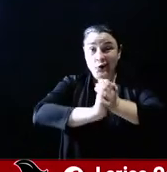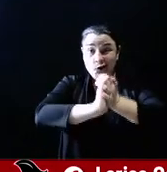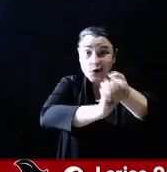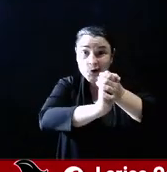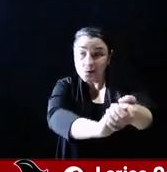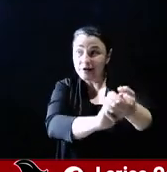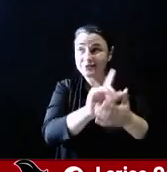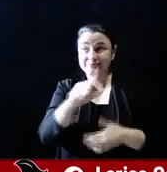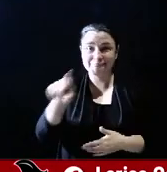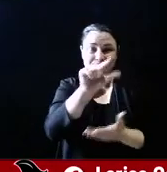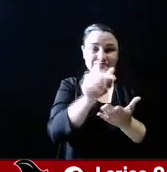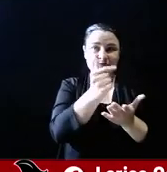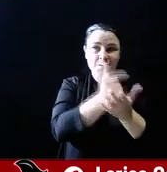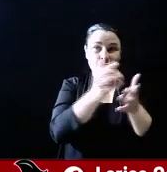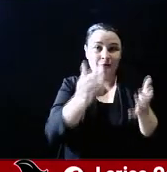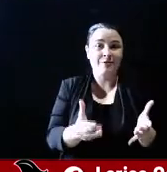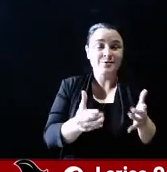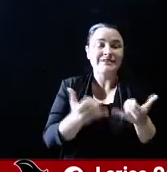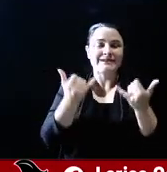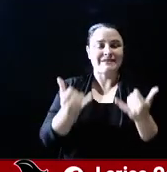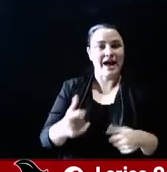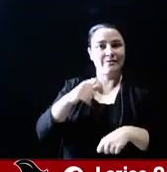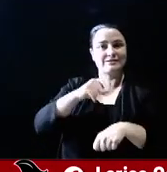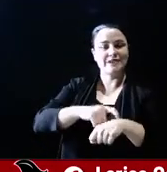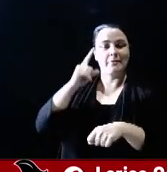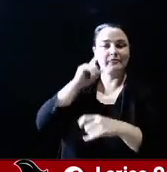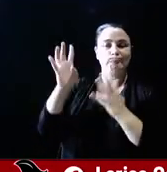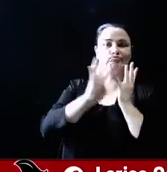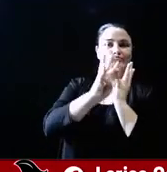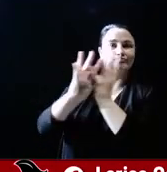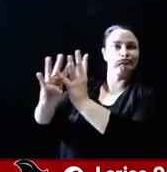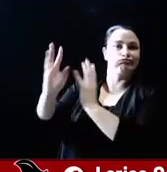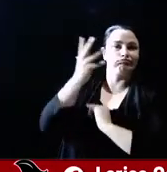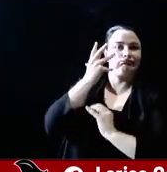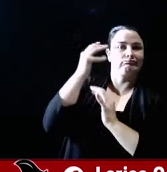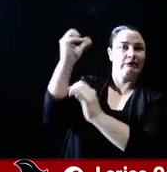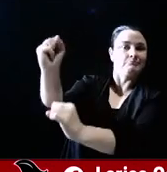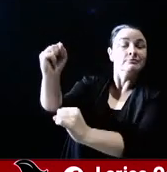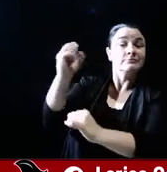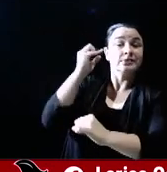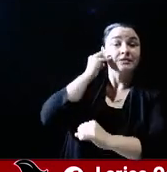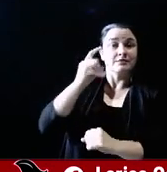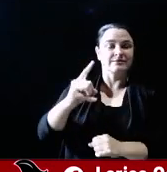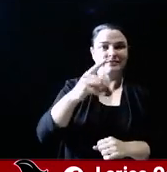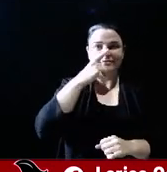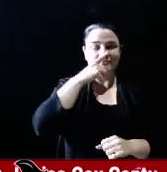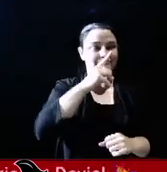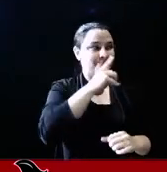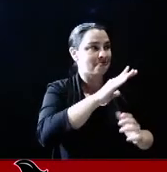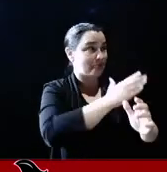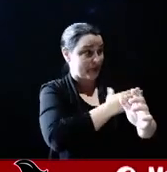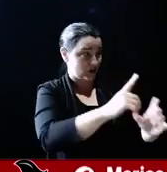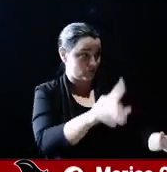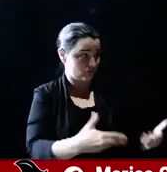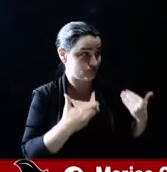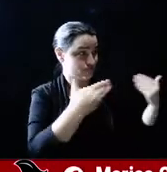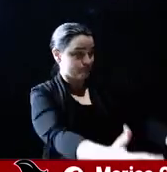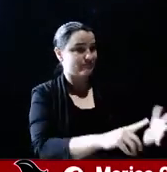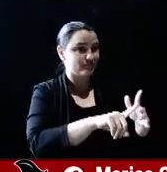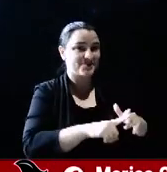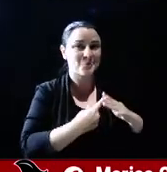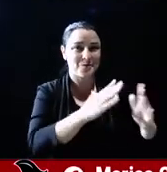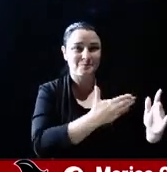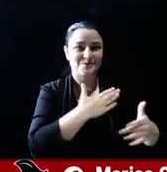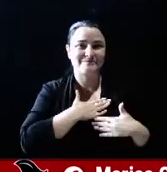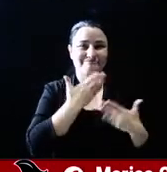Congratulations, graduates. Now it's time for our recessional. Mr. Schultz, if you would take us on home, my friend.